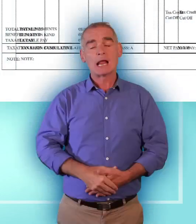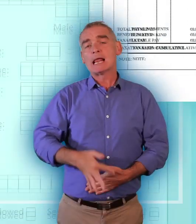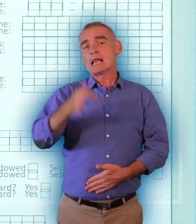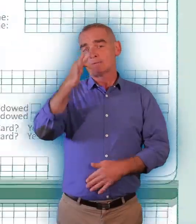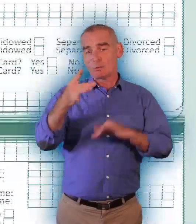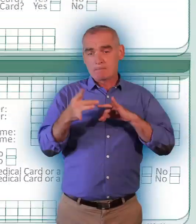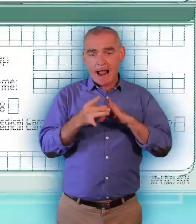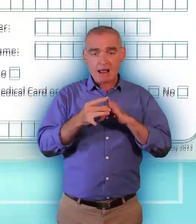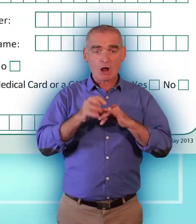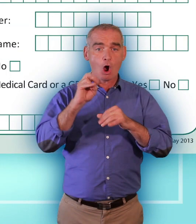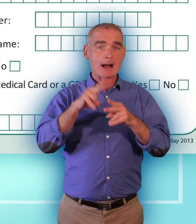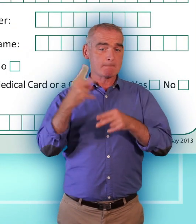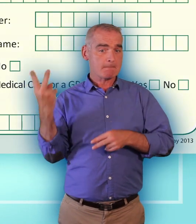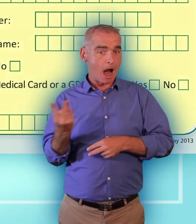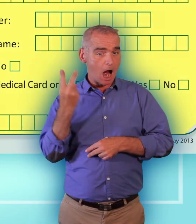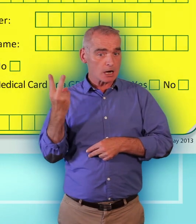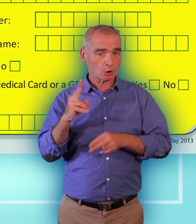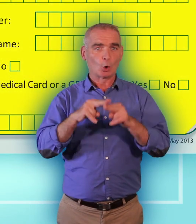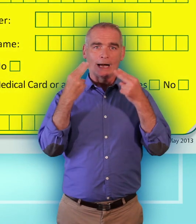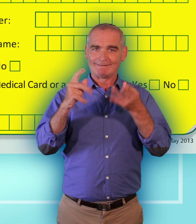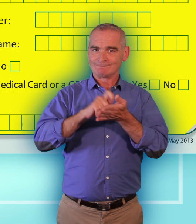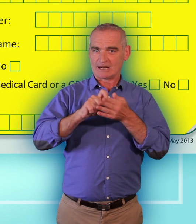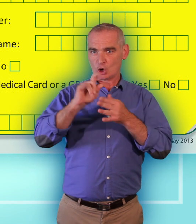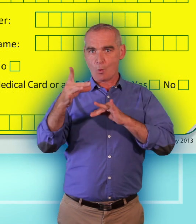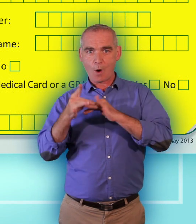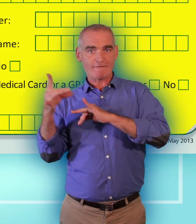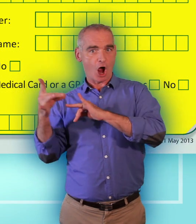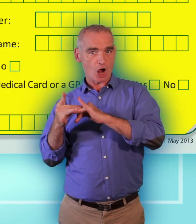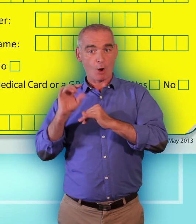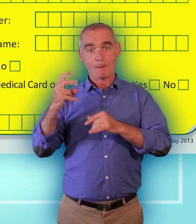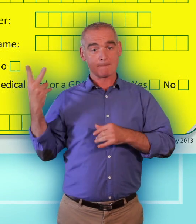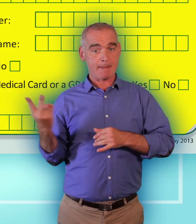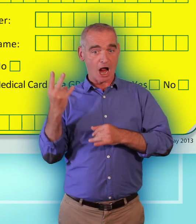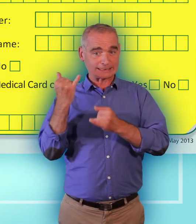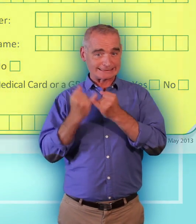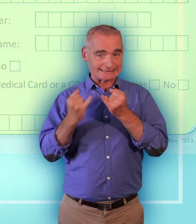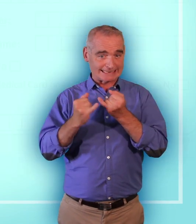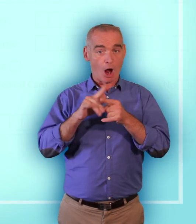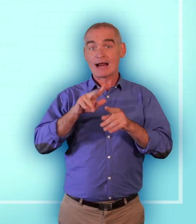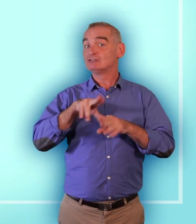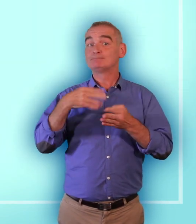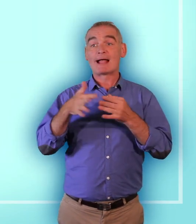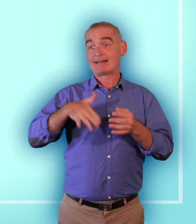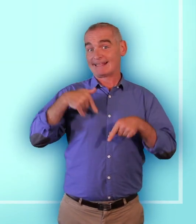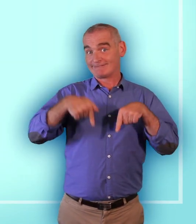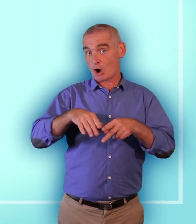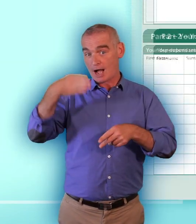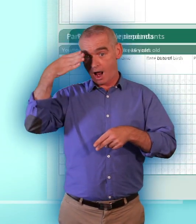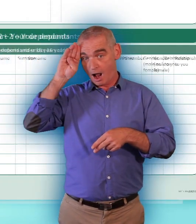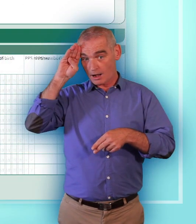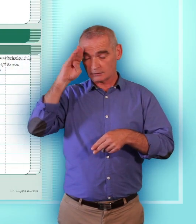If you're married or in a partnership, you'll need to fill in the details for your spouse or partner even if they're not living in Ireland.